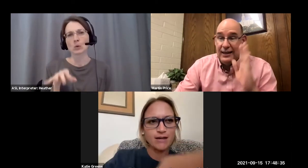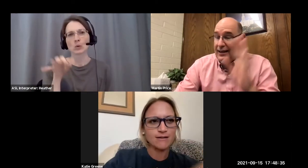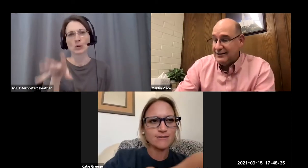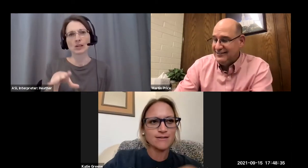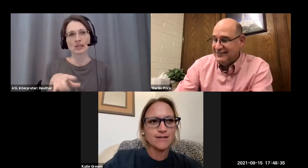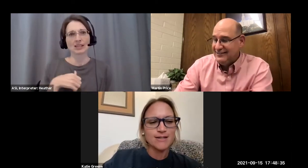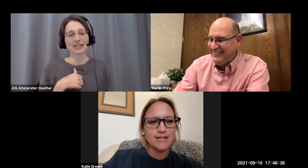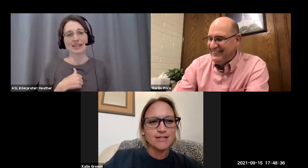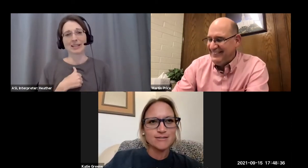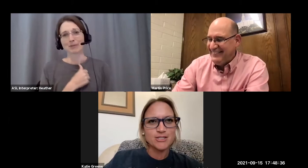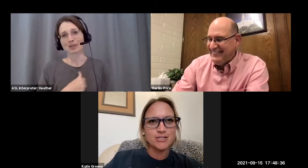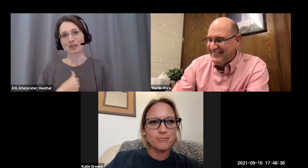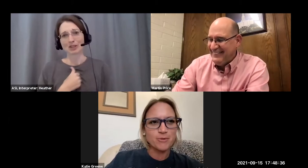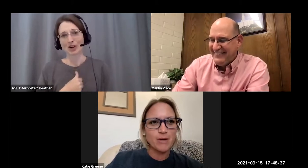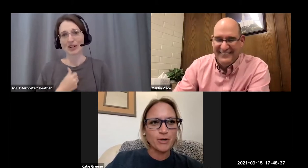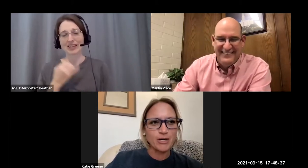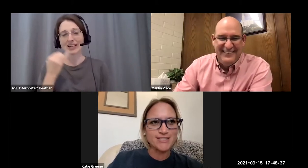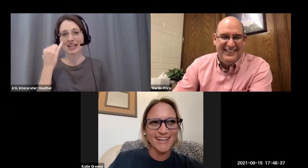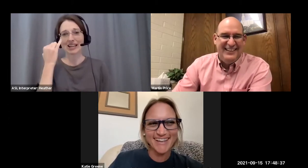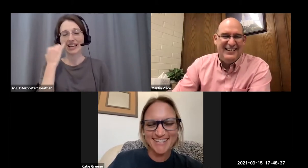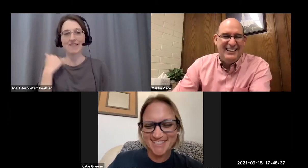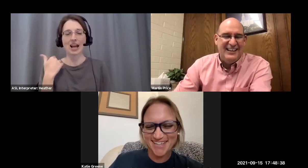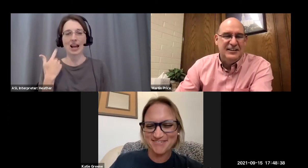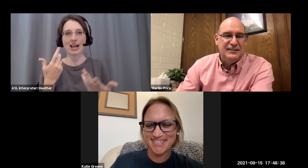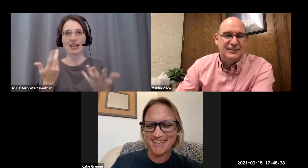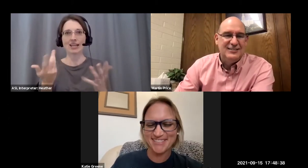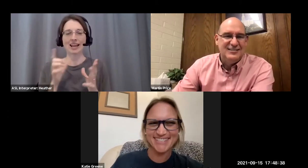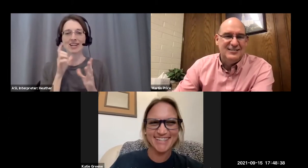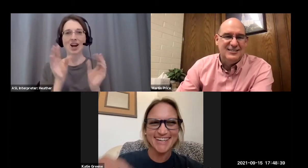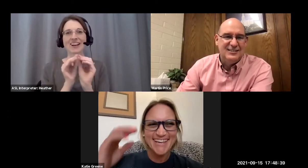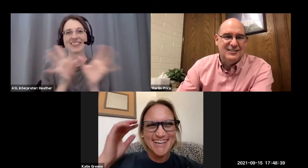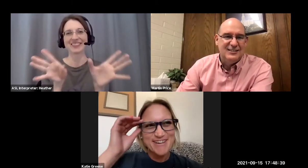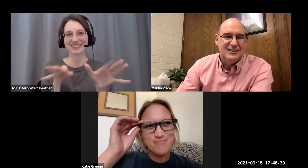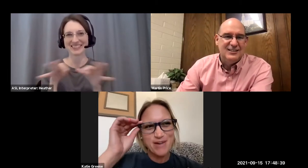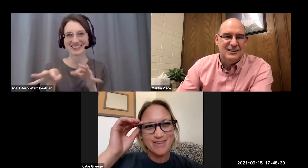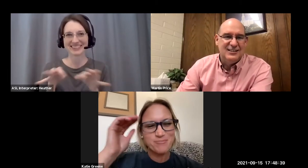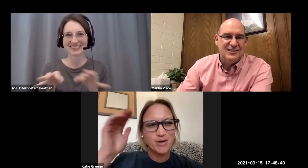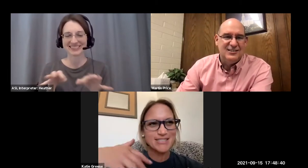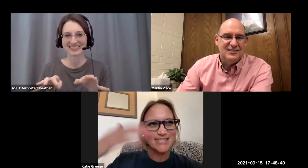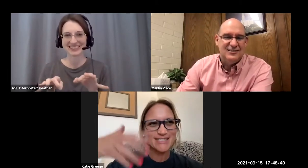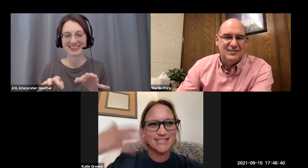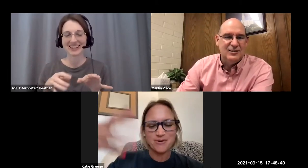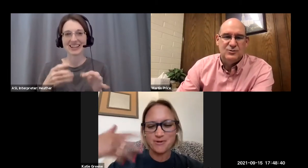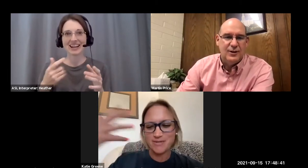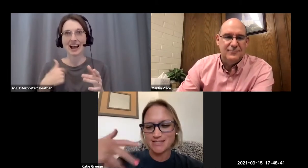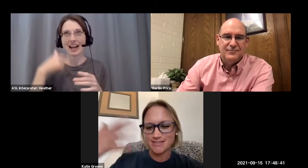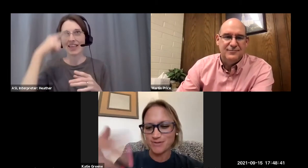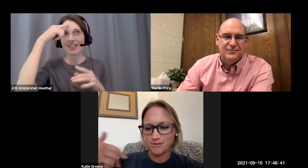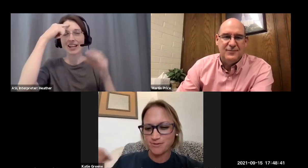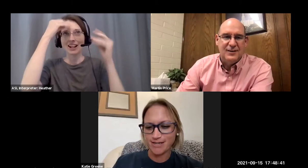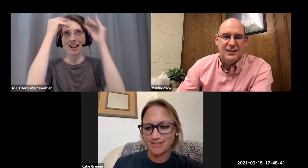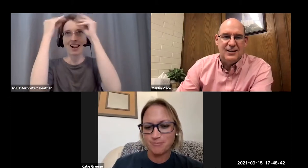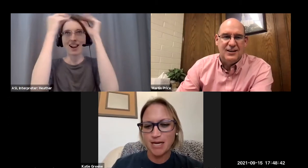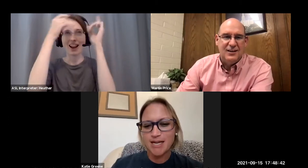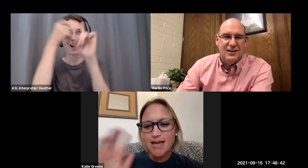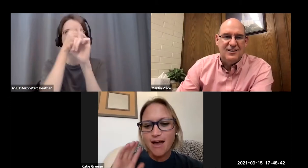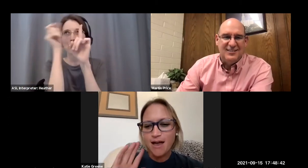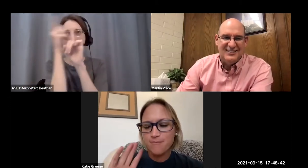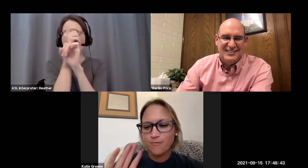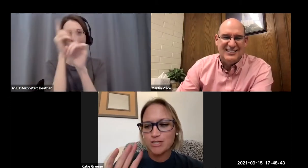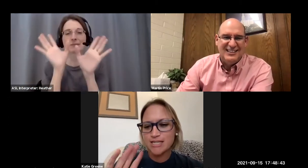if I jumble my words. Sometimes my thought processes don't always flow correctly.